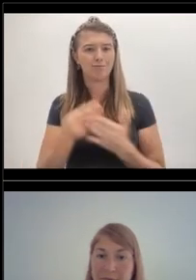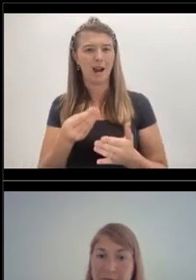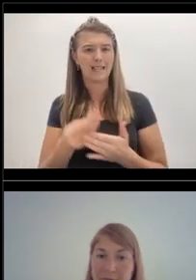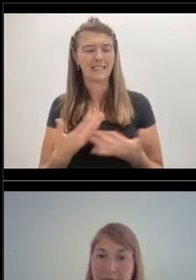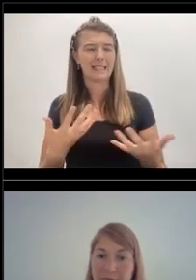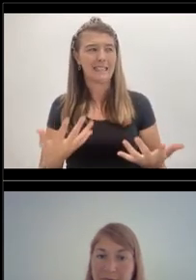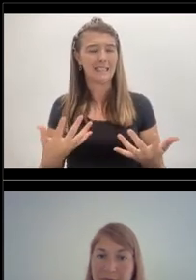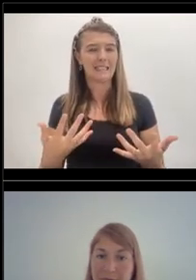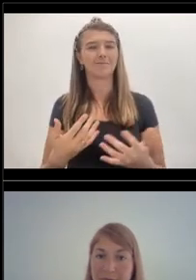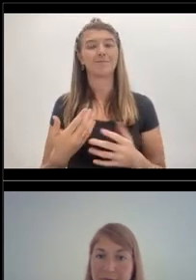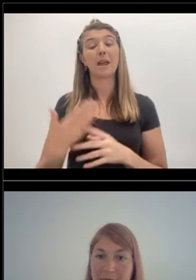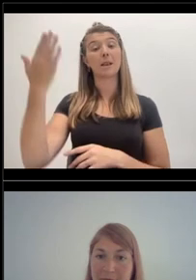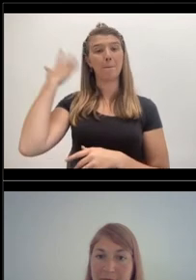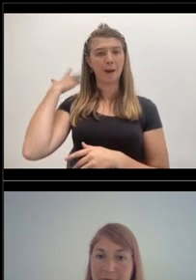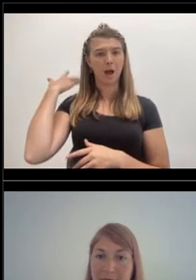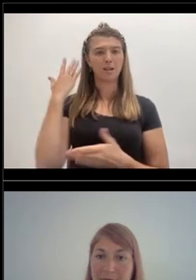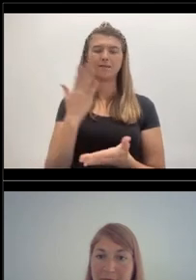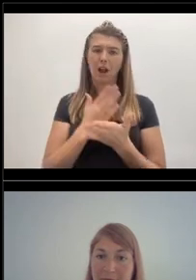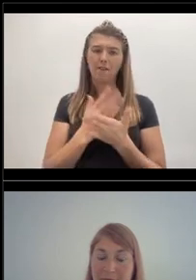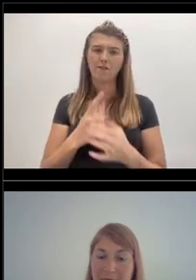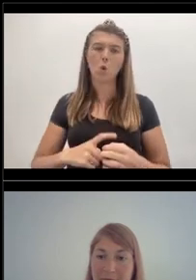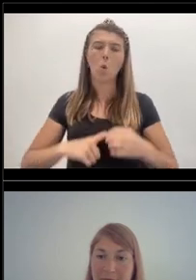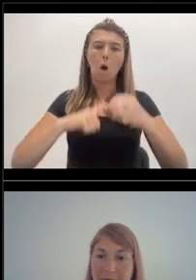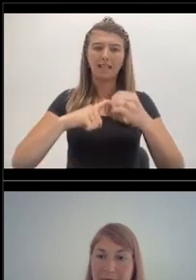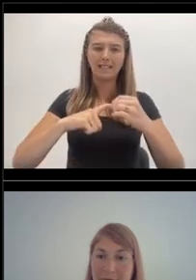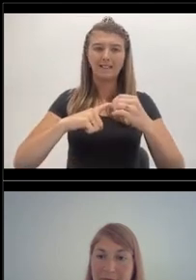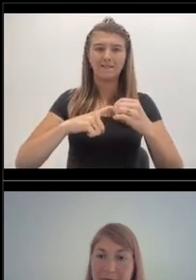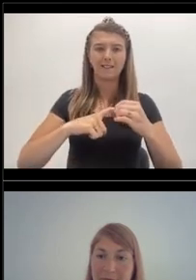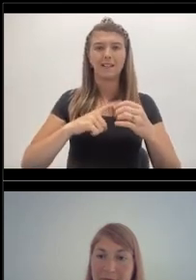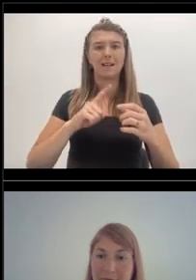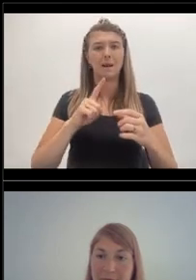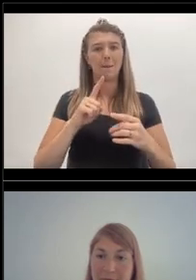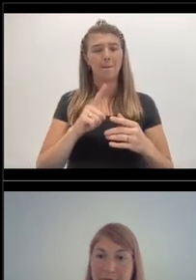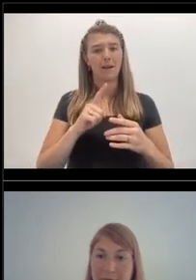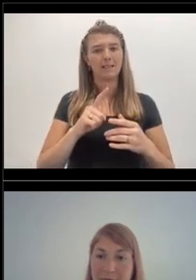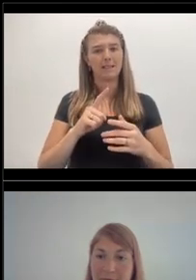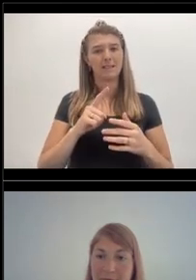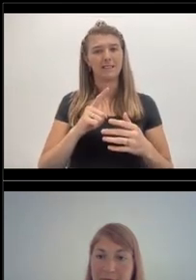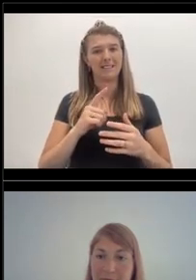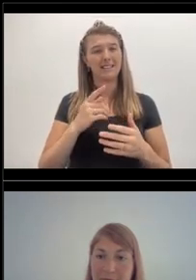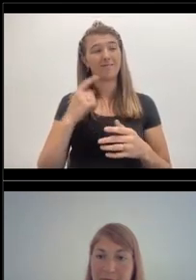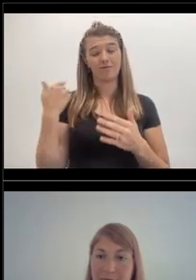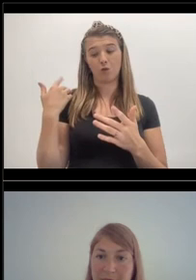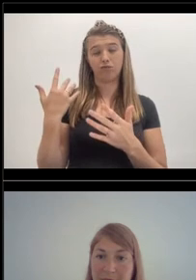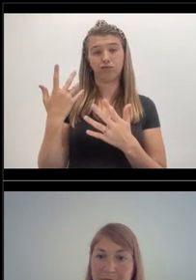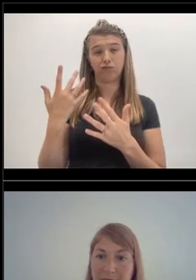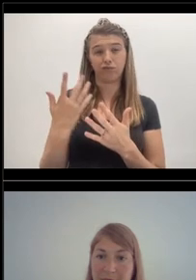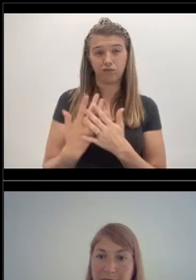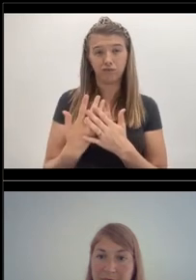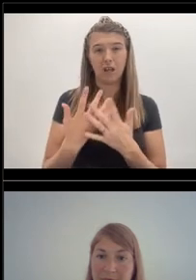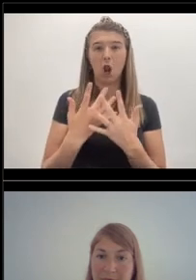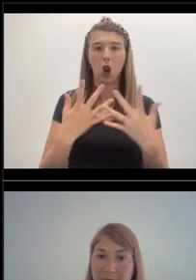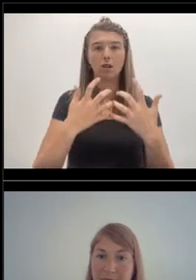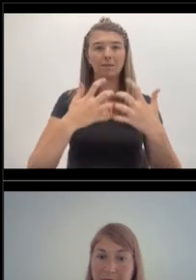was worry of quality. But as the years have gone on, mechanically recycled products are now perceived to be